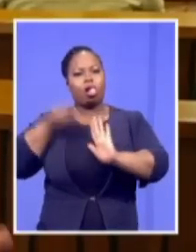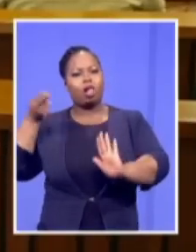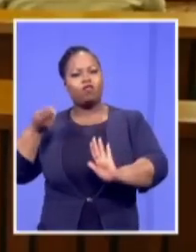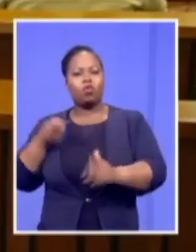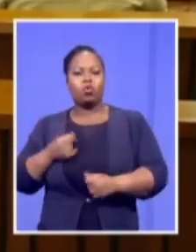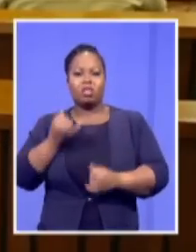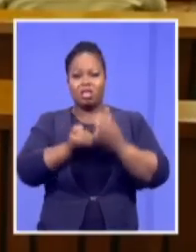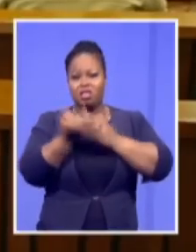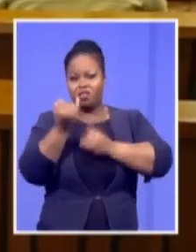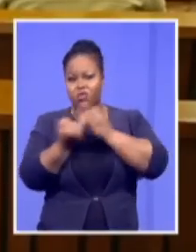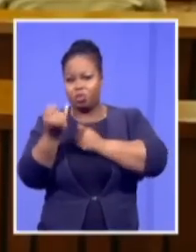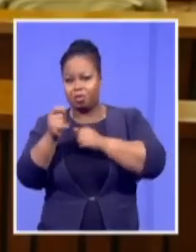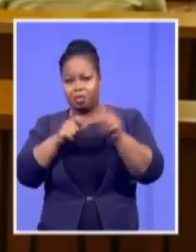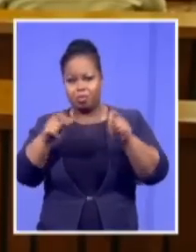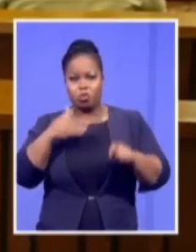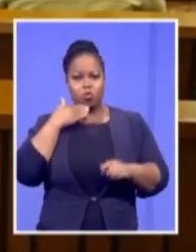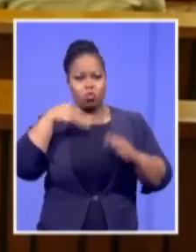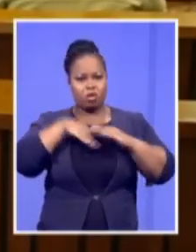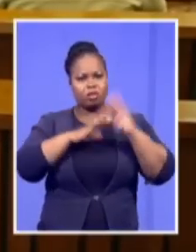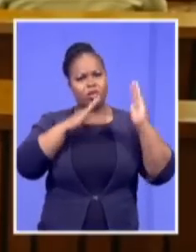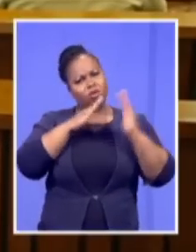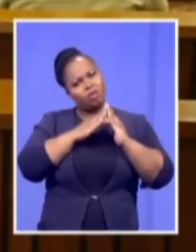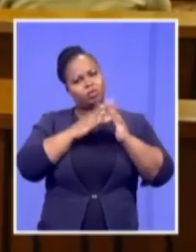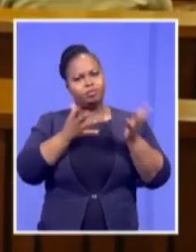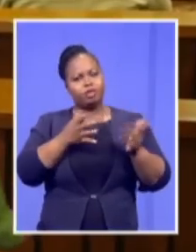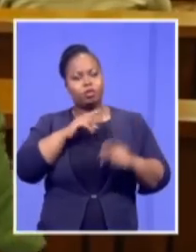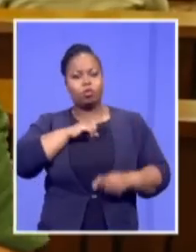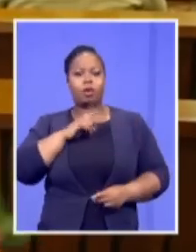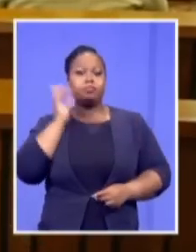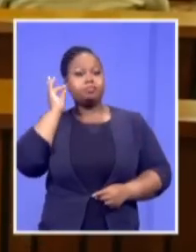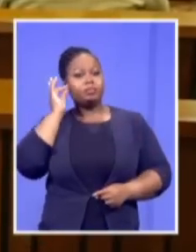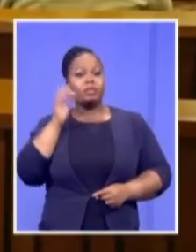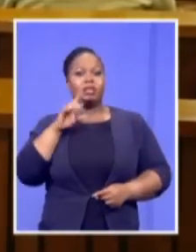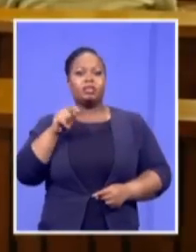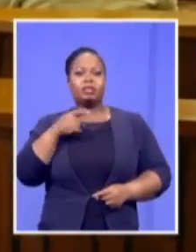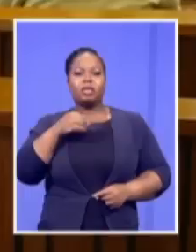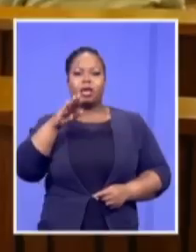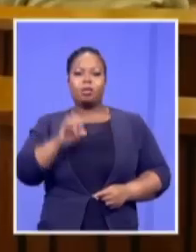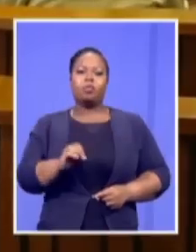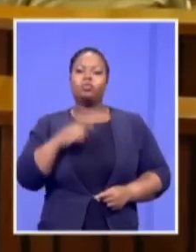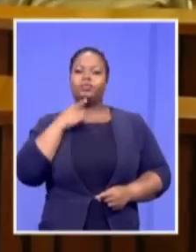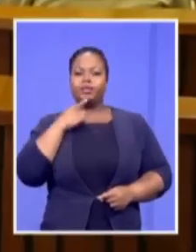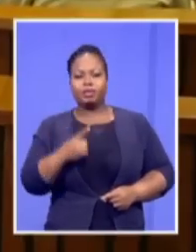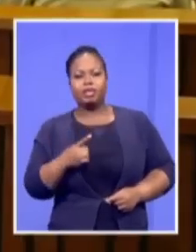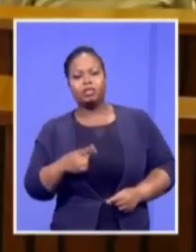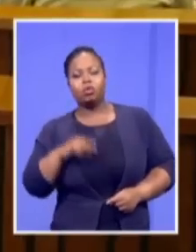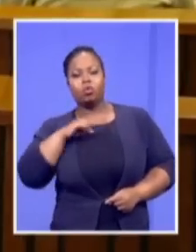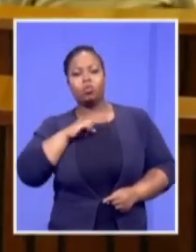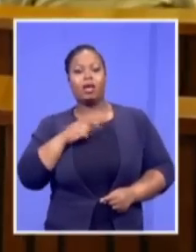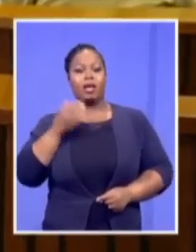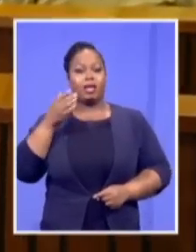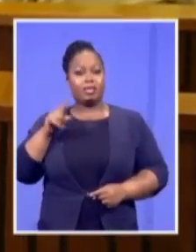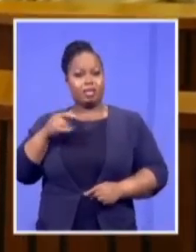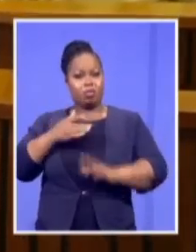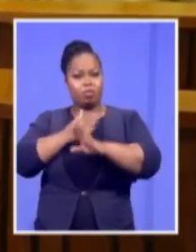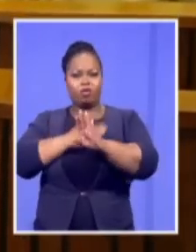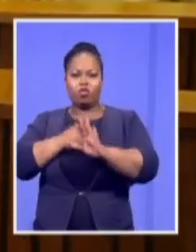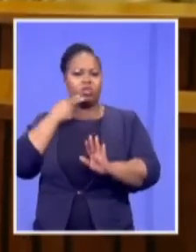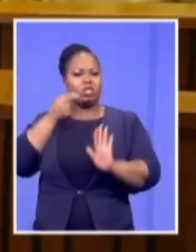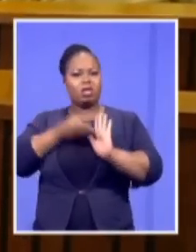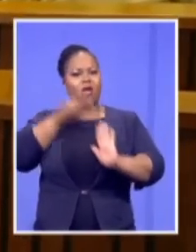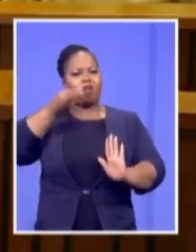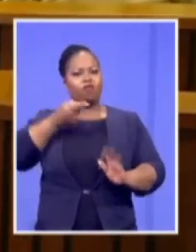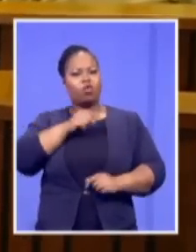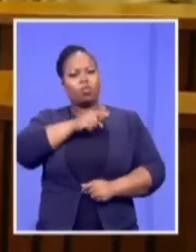individuals inside that house? As you would have heard from Thabo Mosia, he indicated as a forensic detective, no swabs were taken from